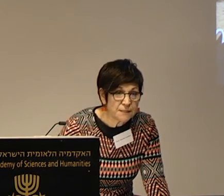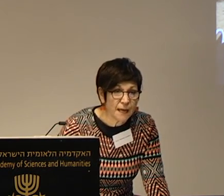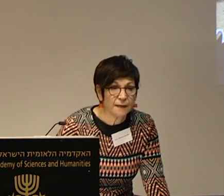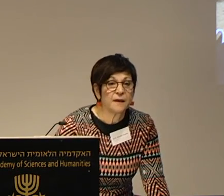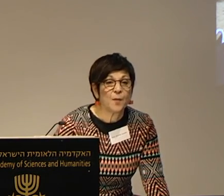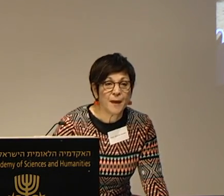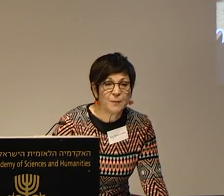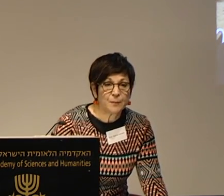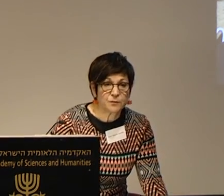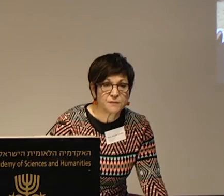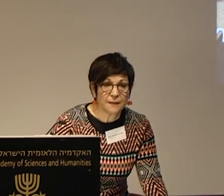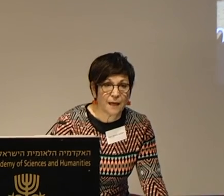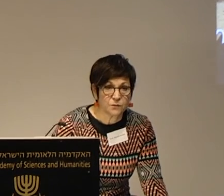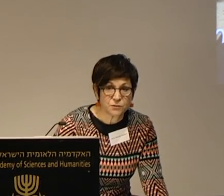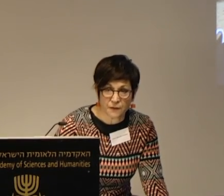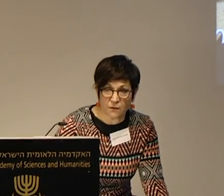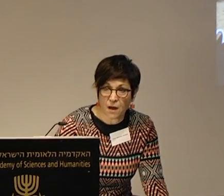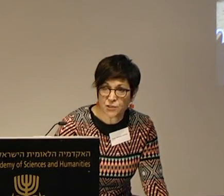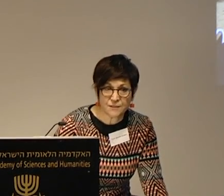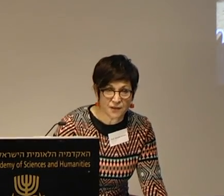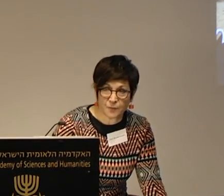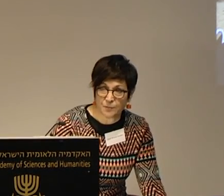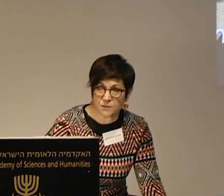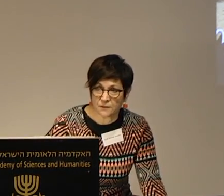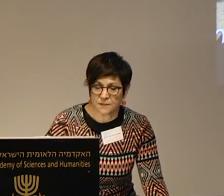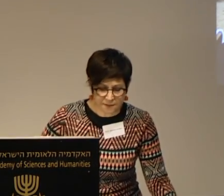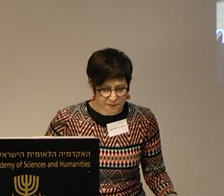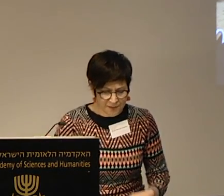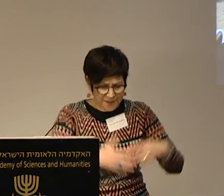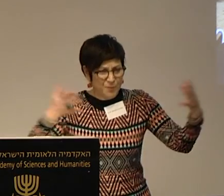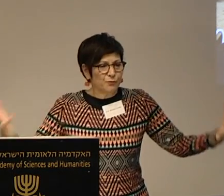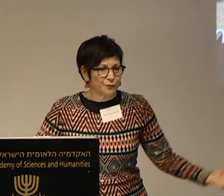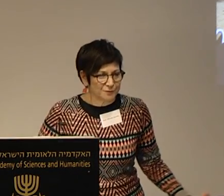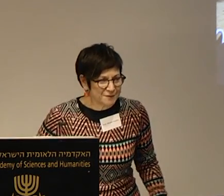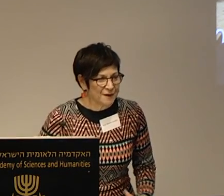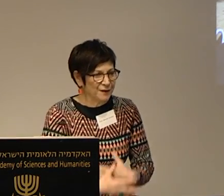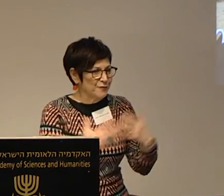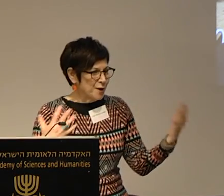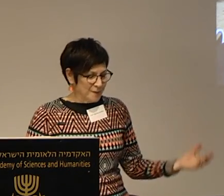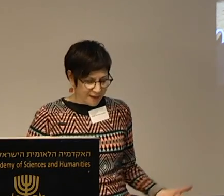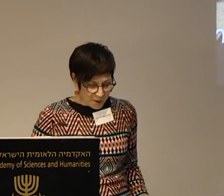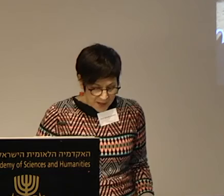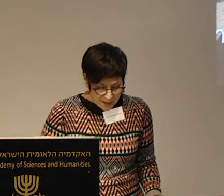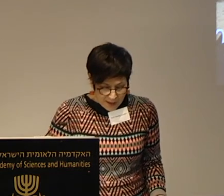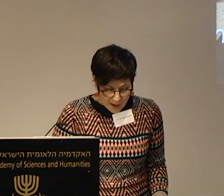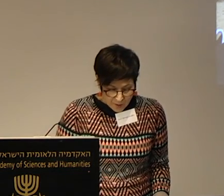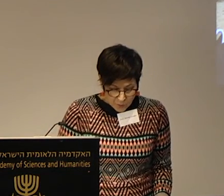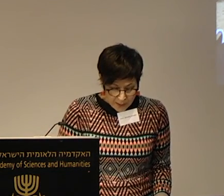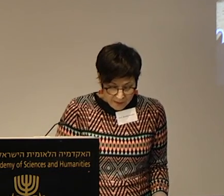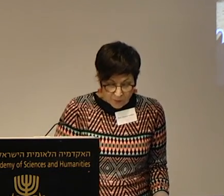the community, and many people use sign language. They are not just deaf people. So there's this beautiful environment. Now,